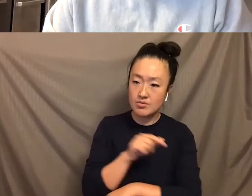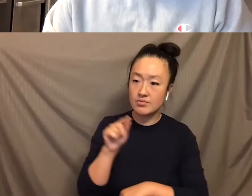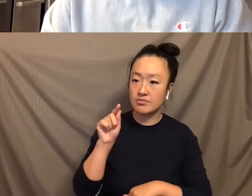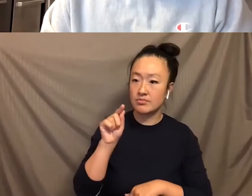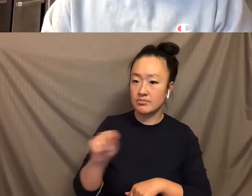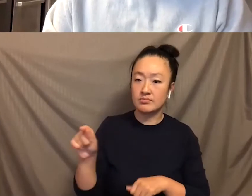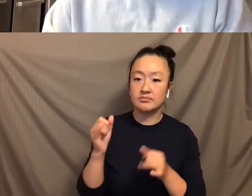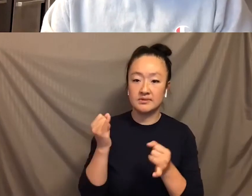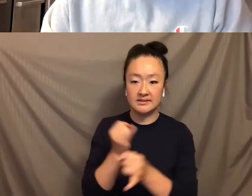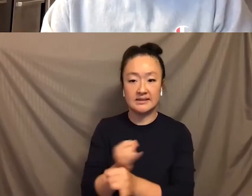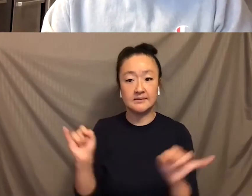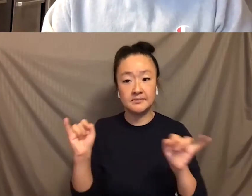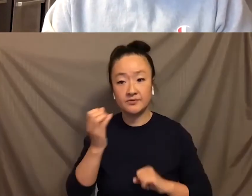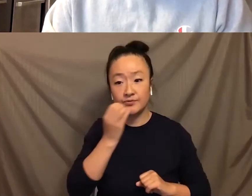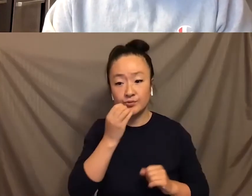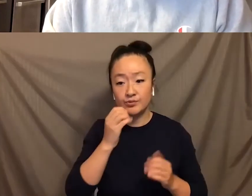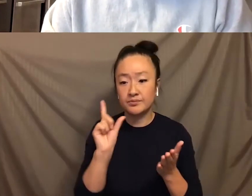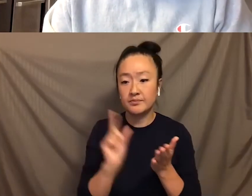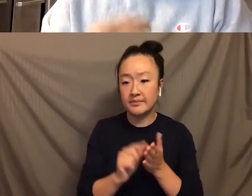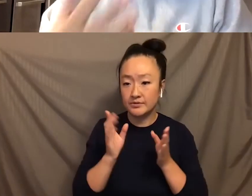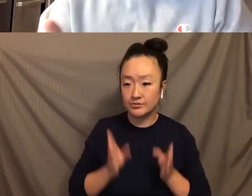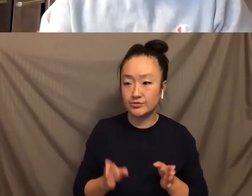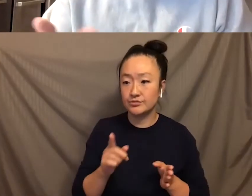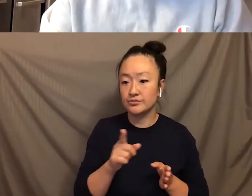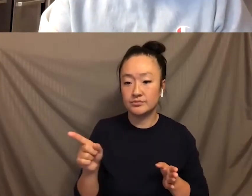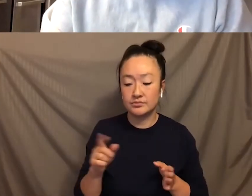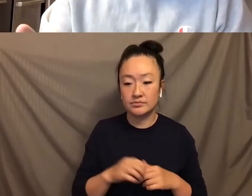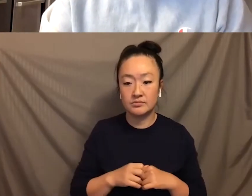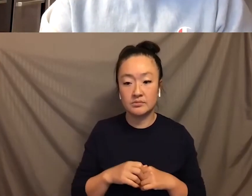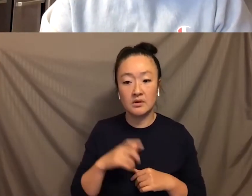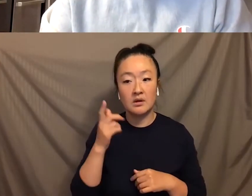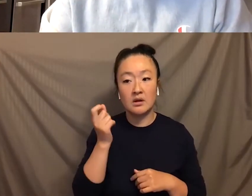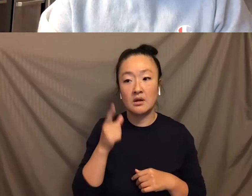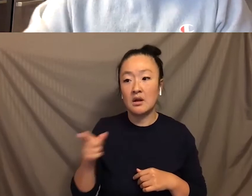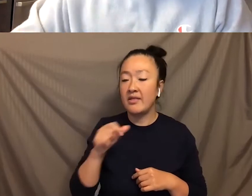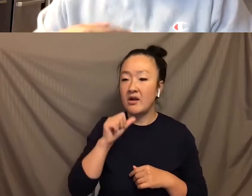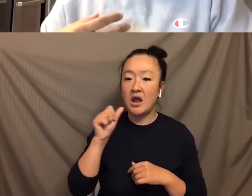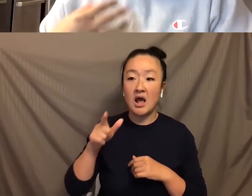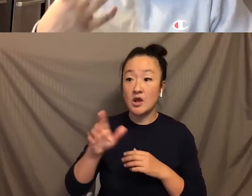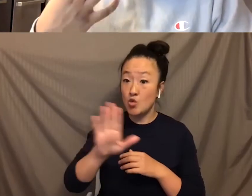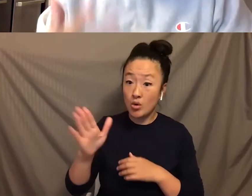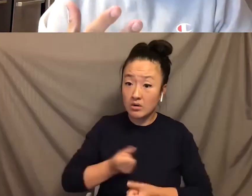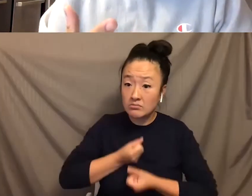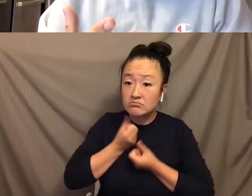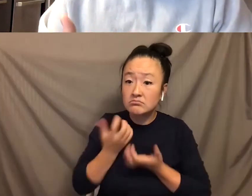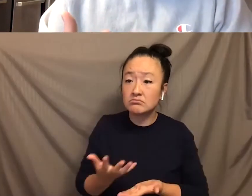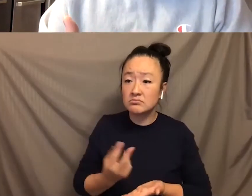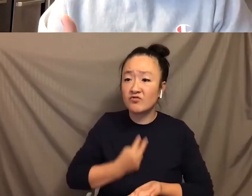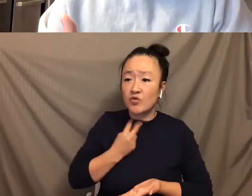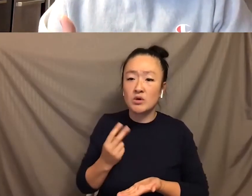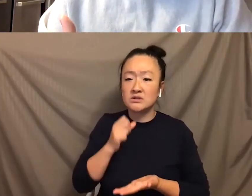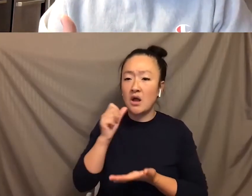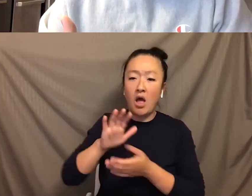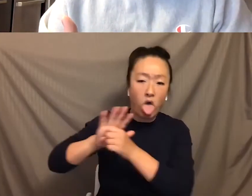independent food publications that also do not bulldoze over your voice, because early in your career